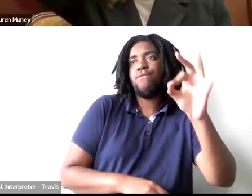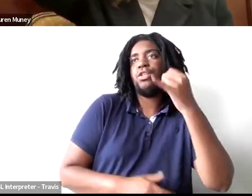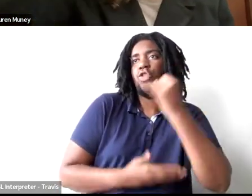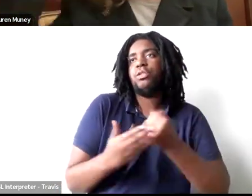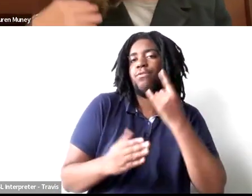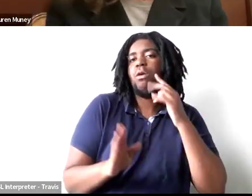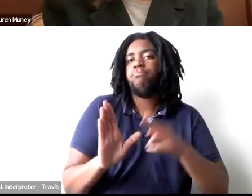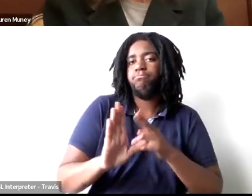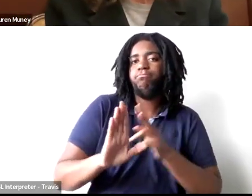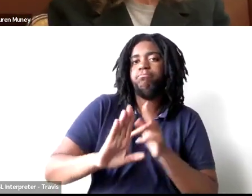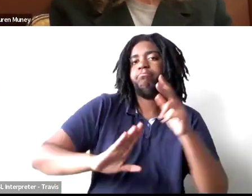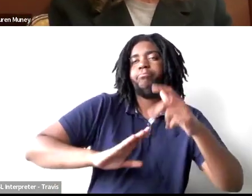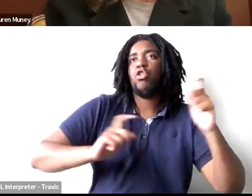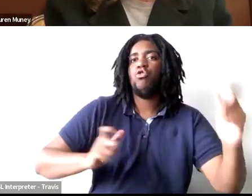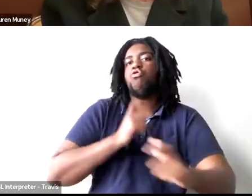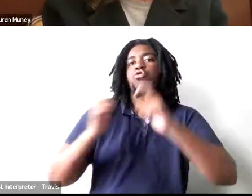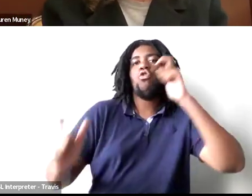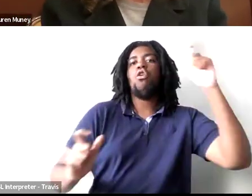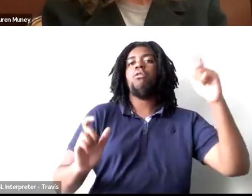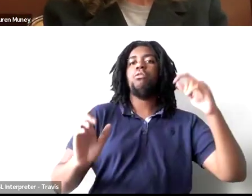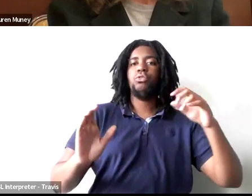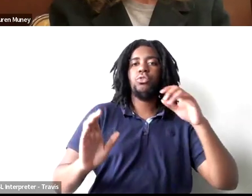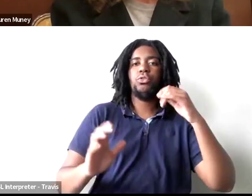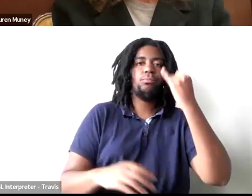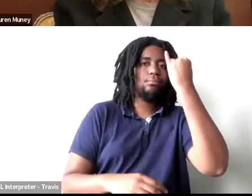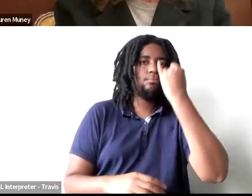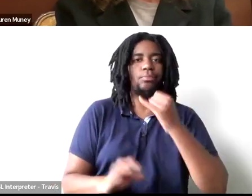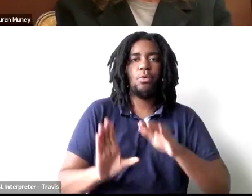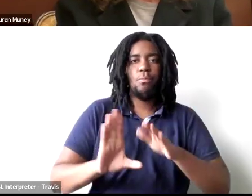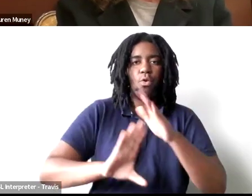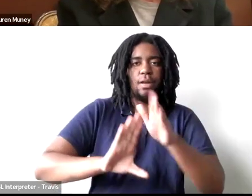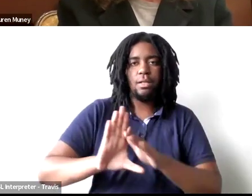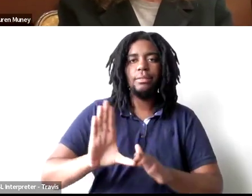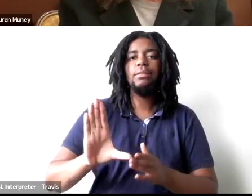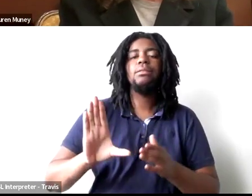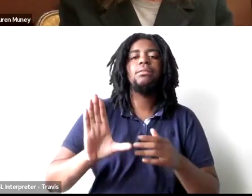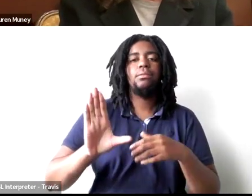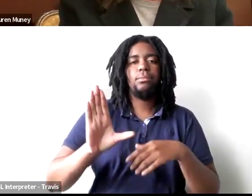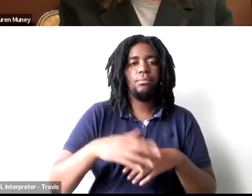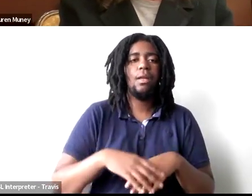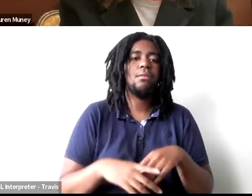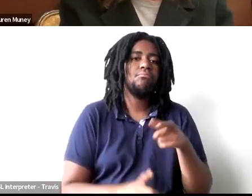large scale profiles. Lauren made a bit of a reference to that in her talk.